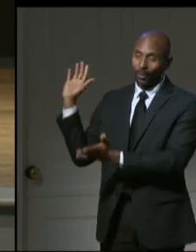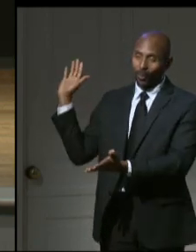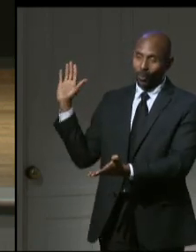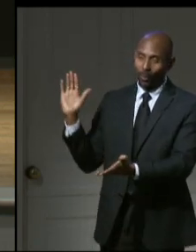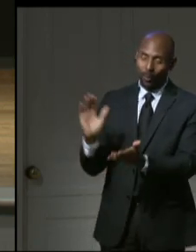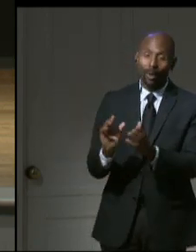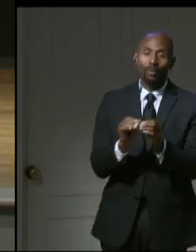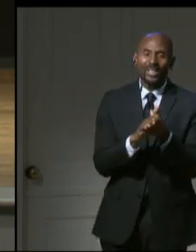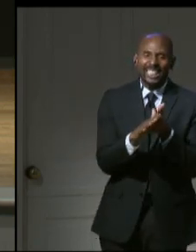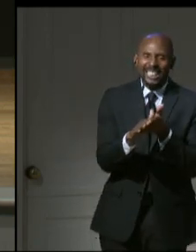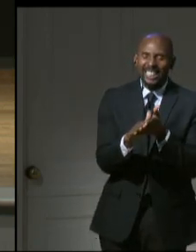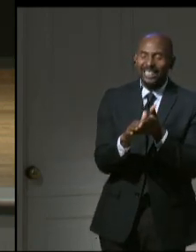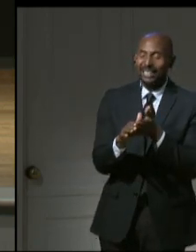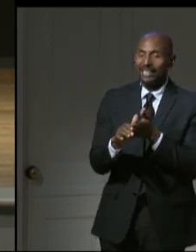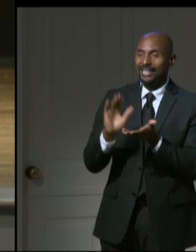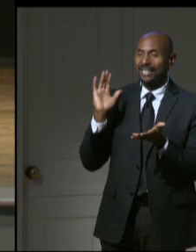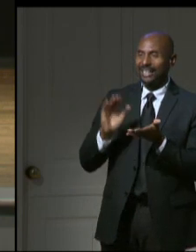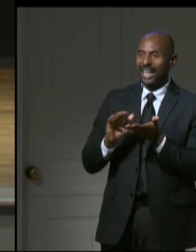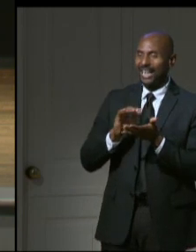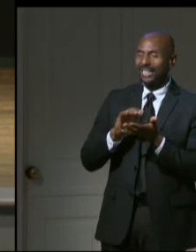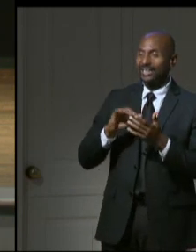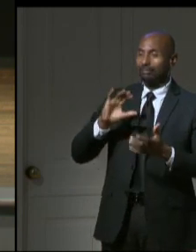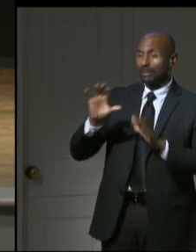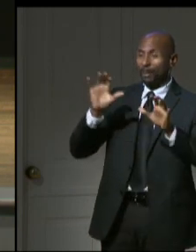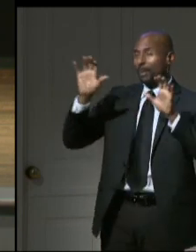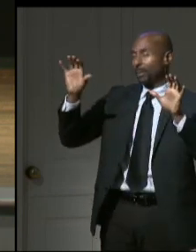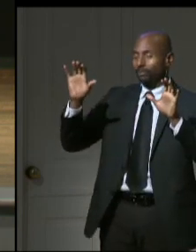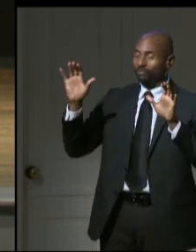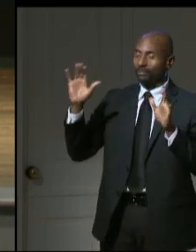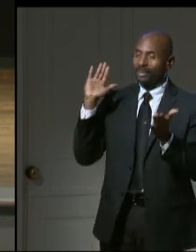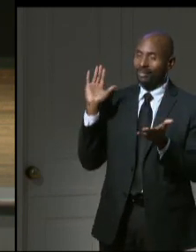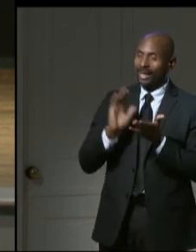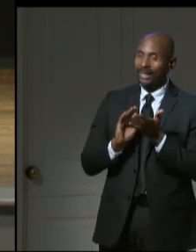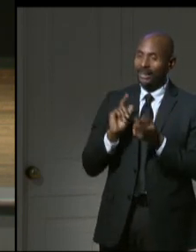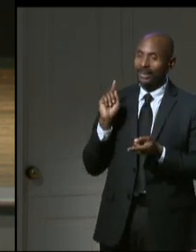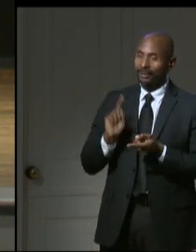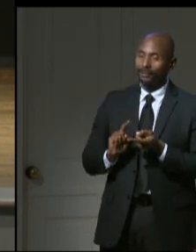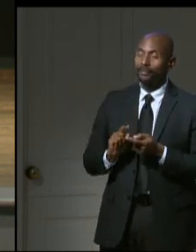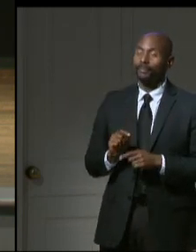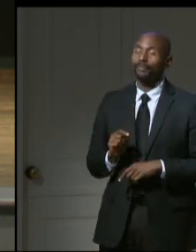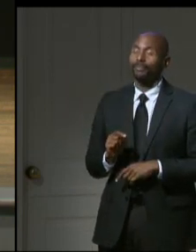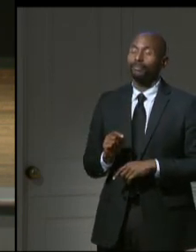less clutter. And just to give you an experience that's